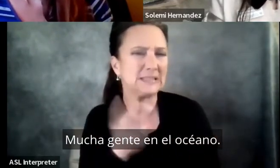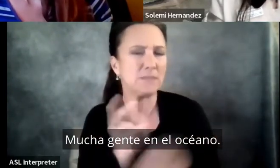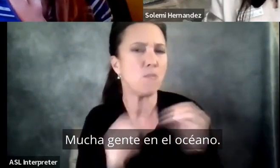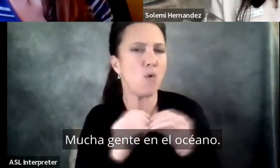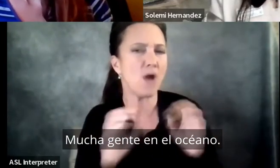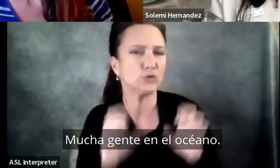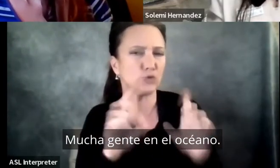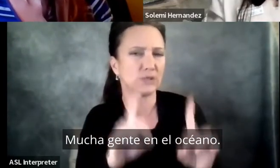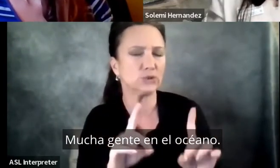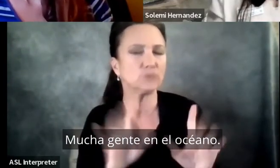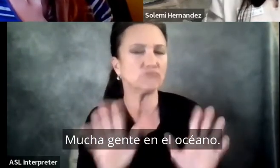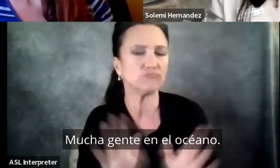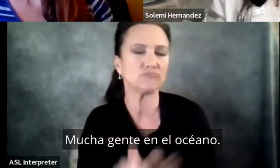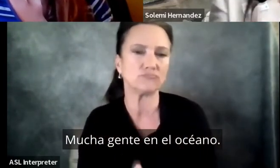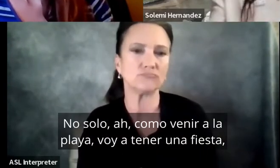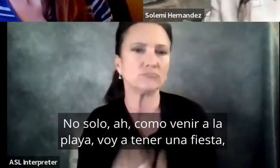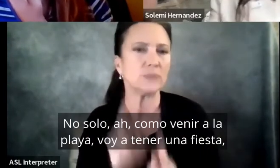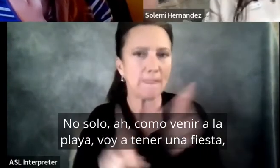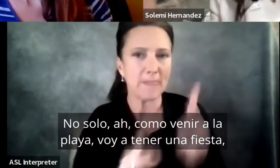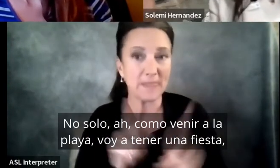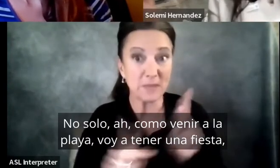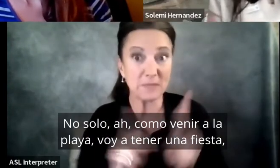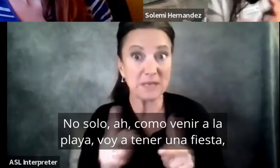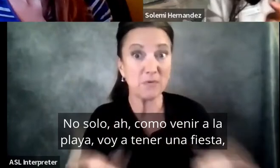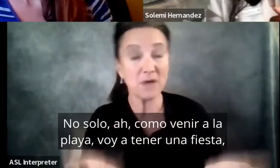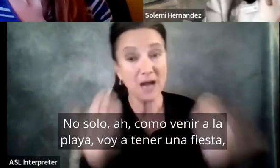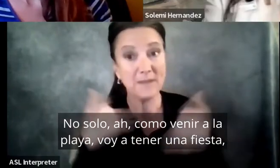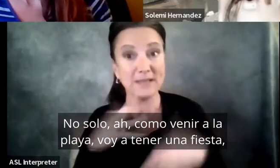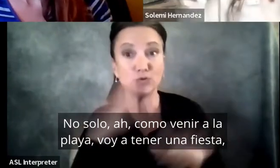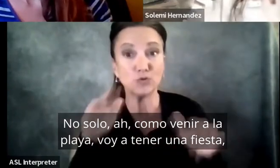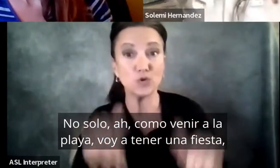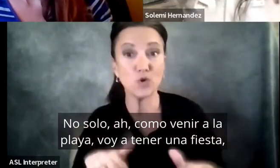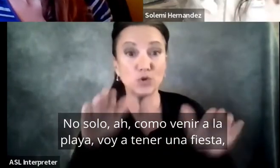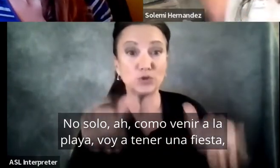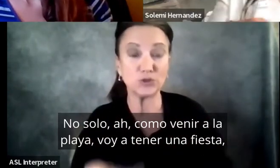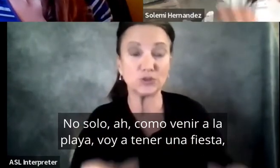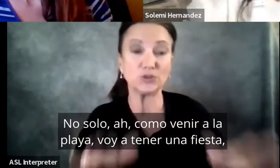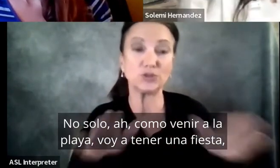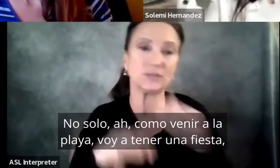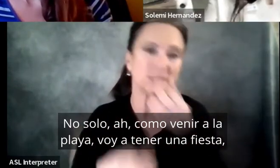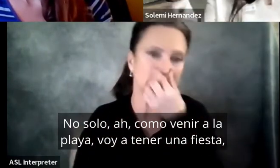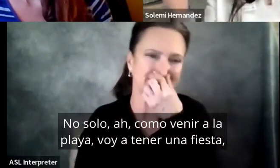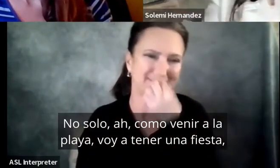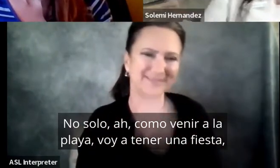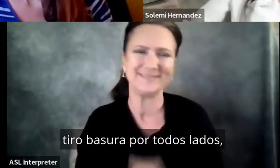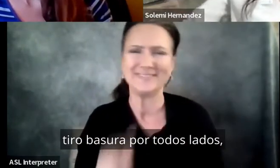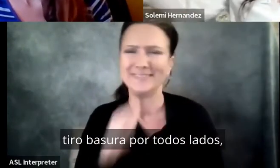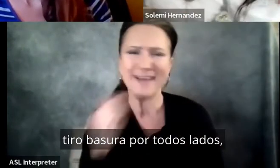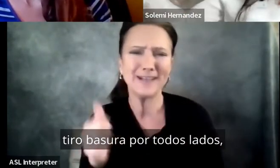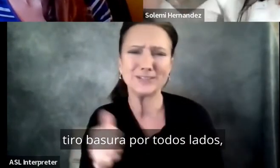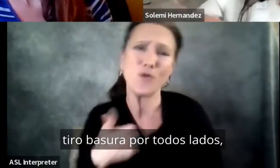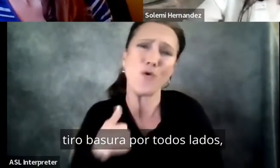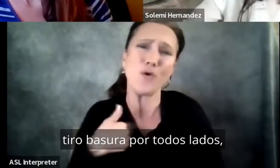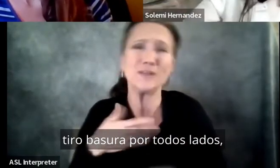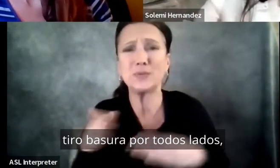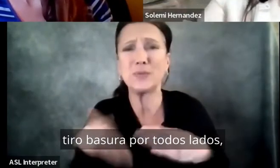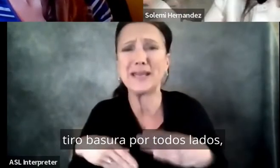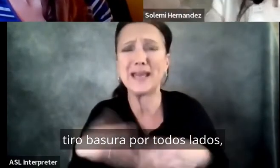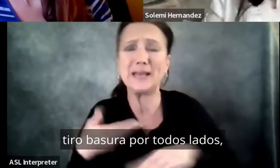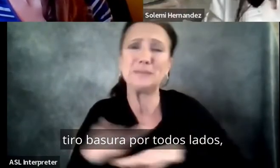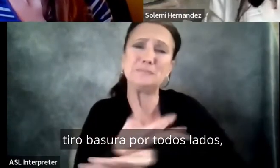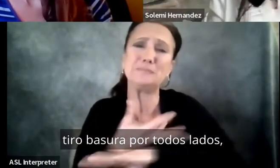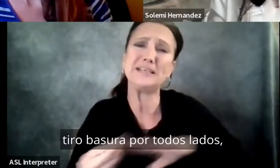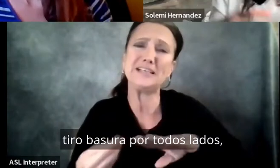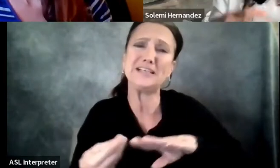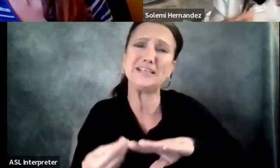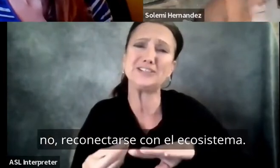people in the ocean, not just, you know, like, oh, I'm going to the beach and having a party. I throw, you know, trash all